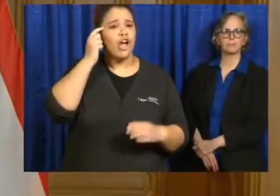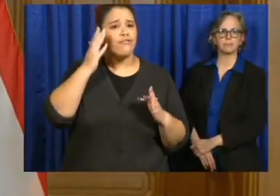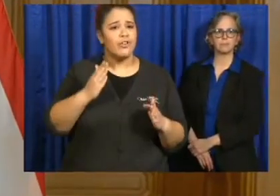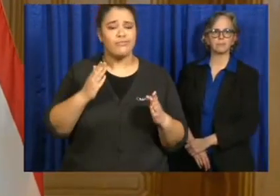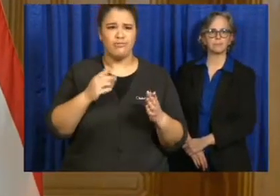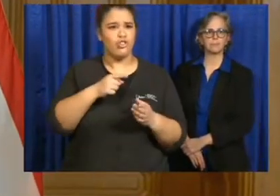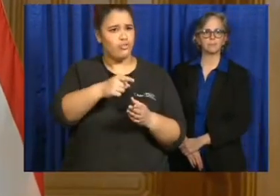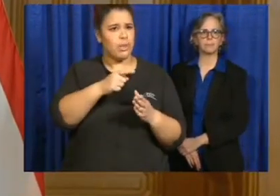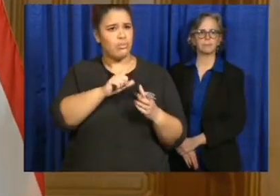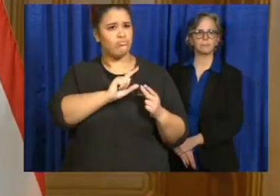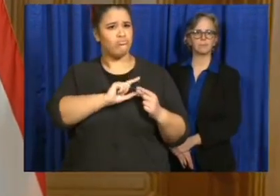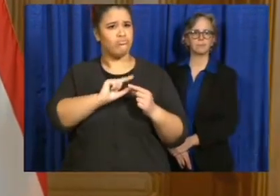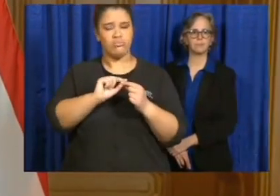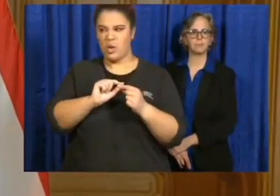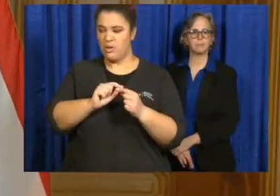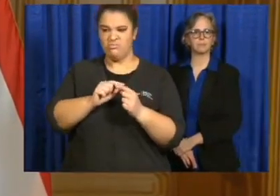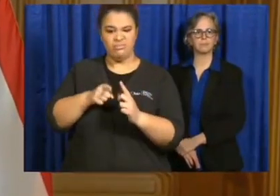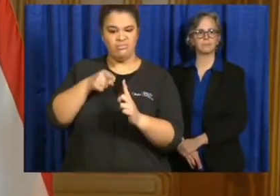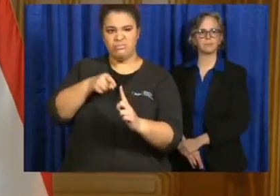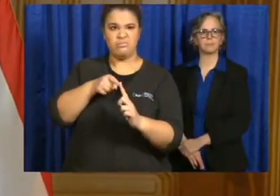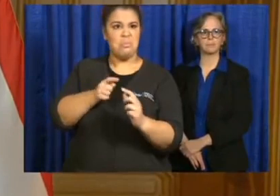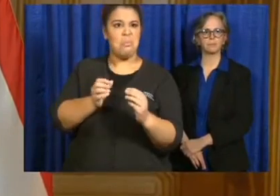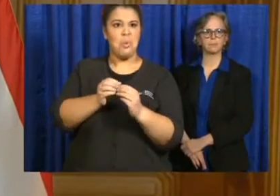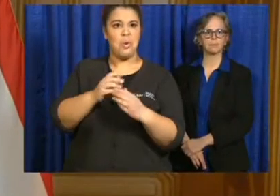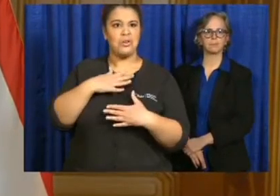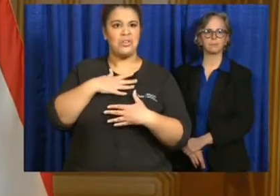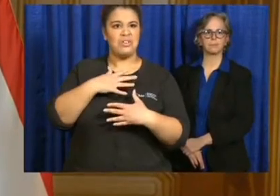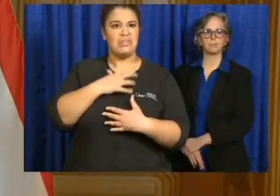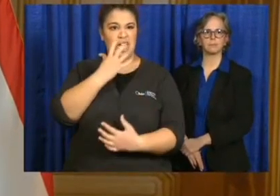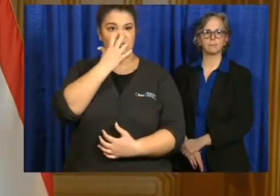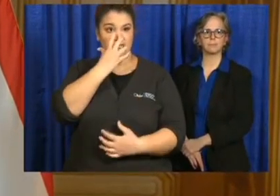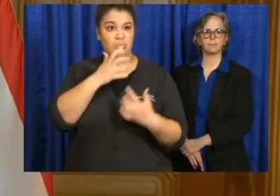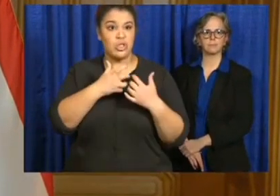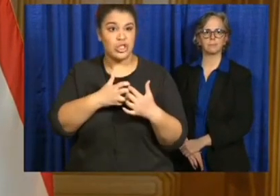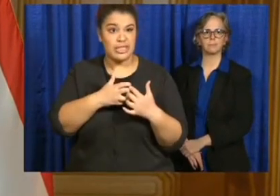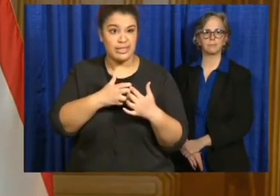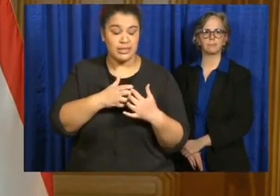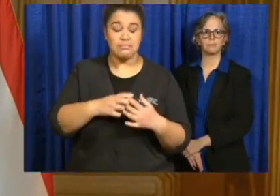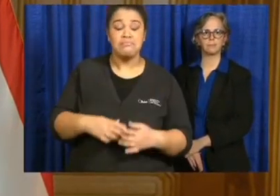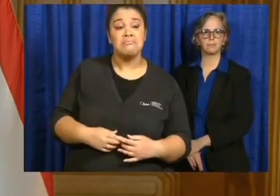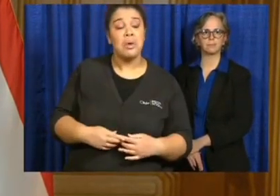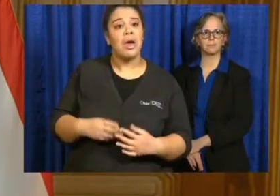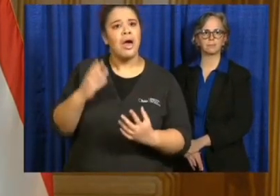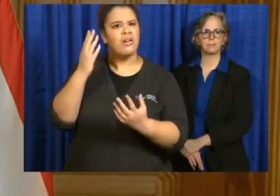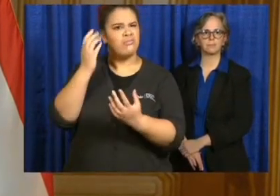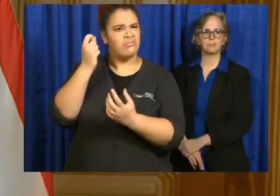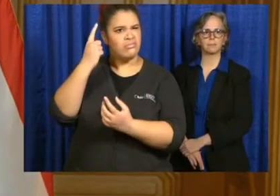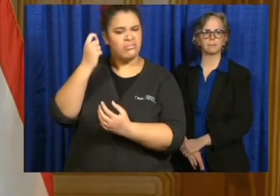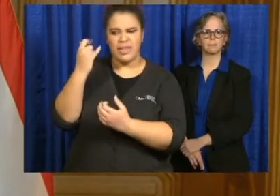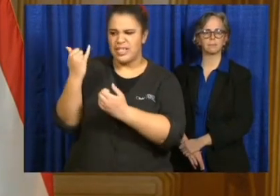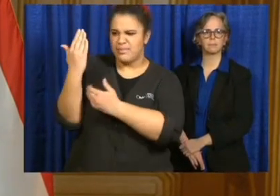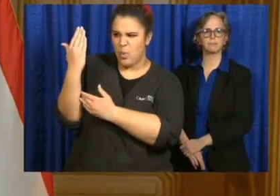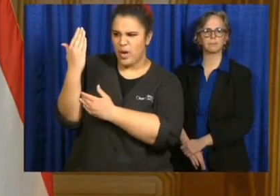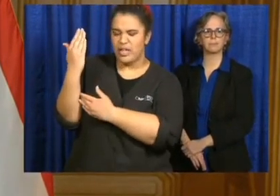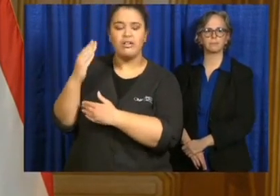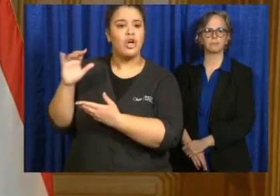the governor of New York described it as like an eBay with 50 states bidding and FEMA bidding on top of them. Has that been your